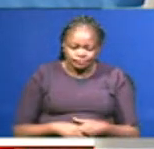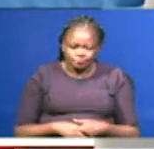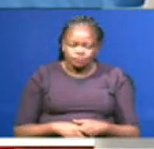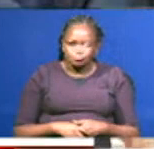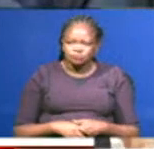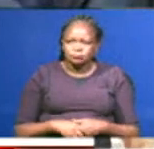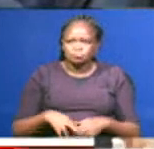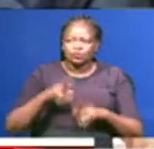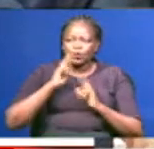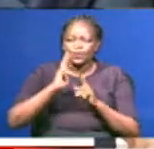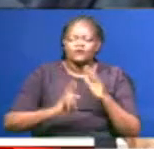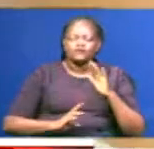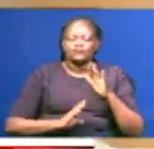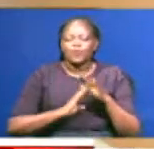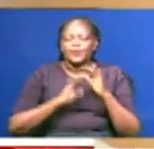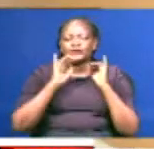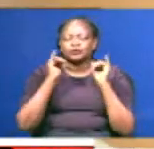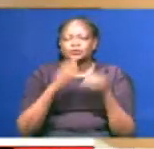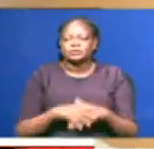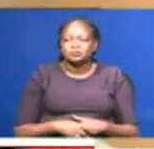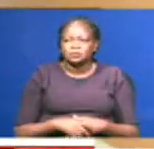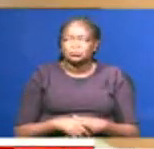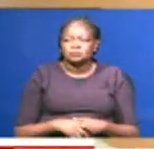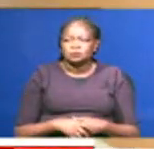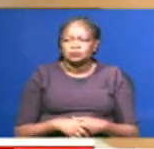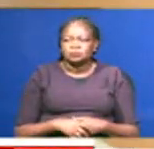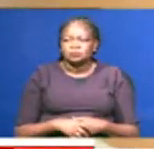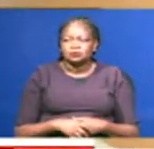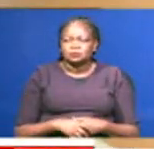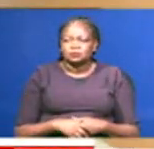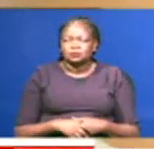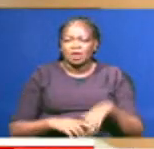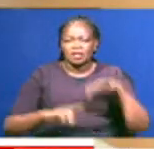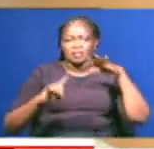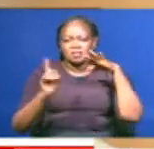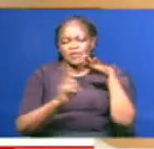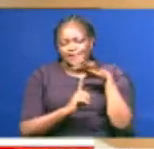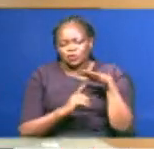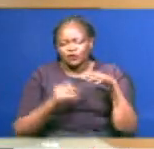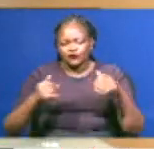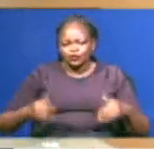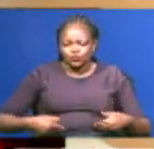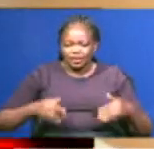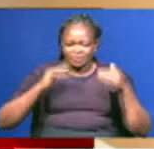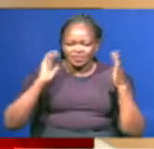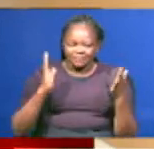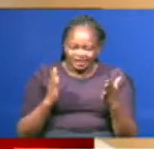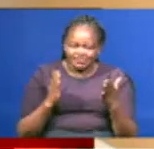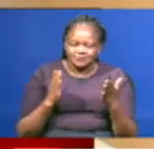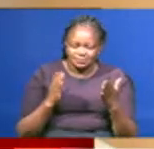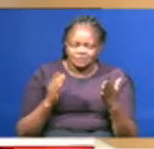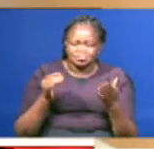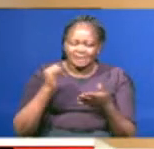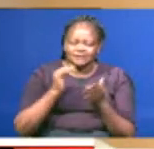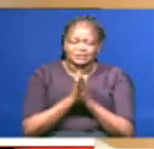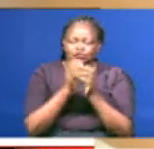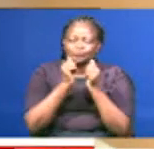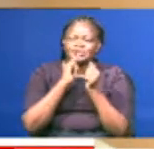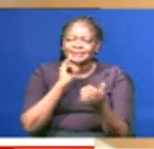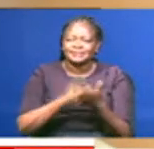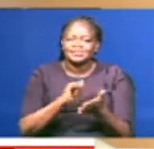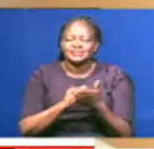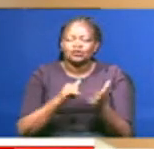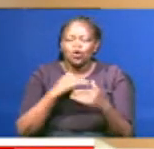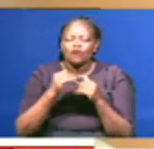for Prime Edition. The Ministry of Youth Affairs, the Arts and Sports says all future